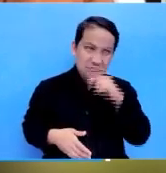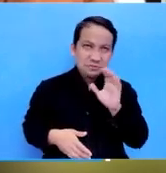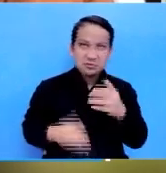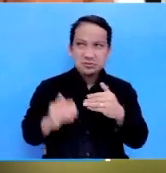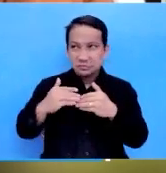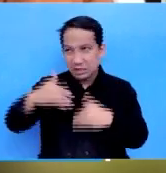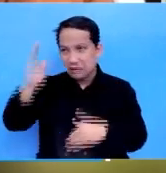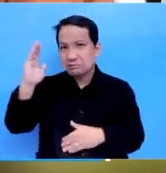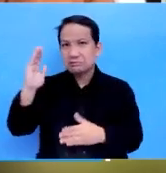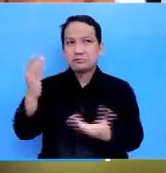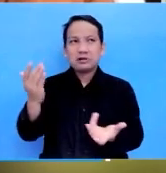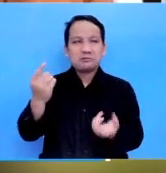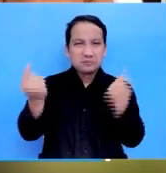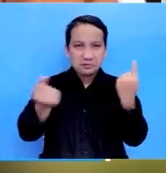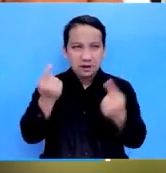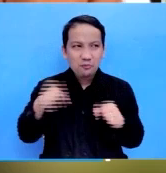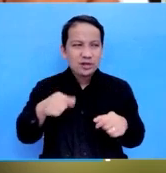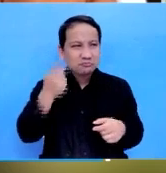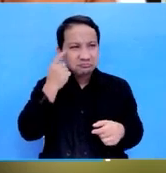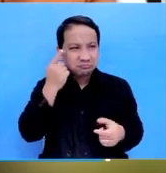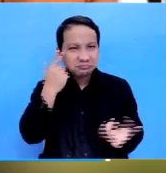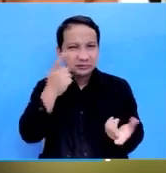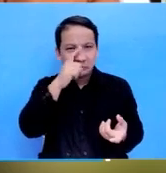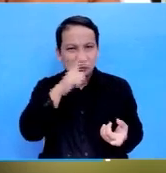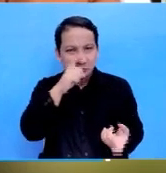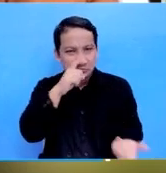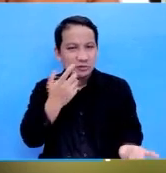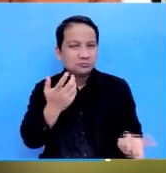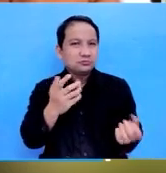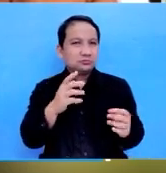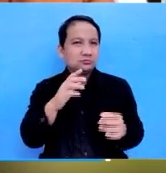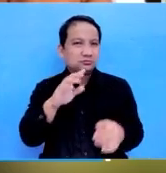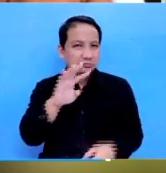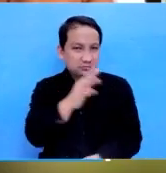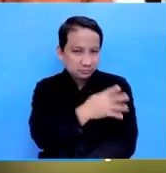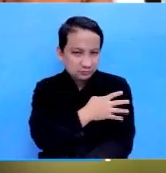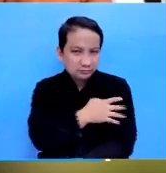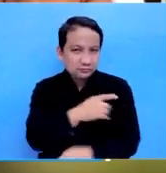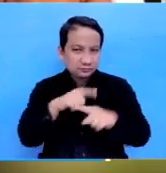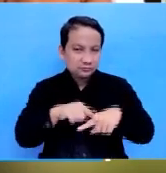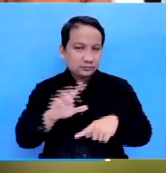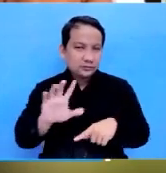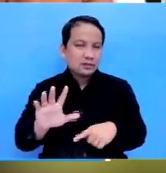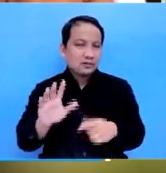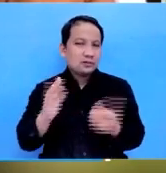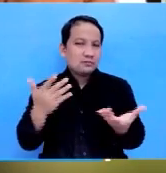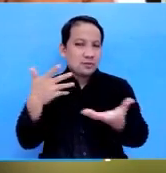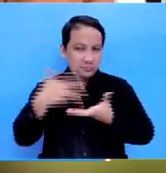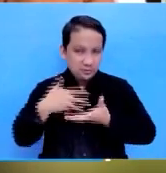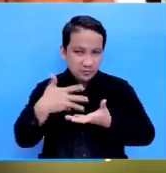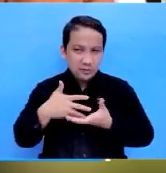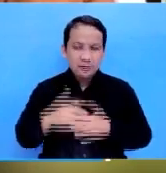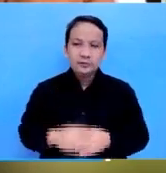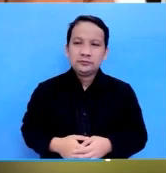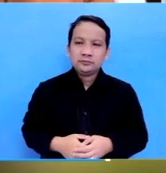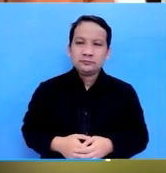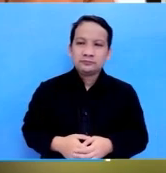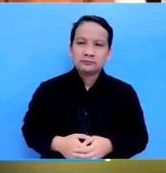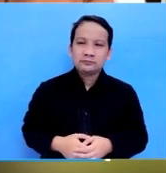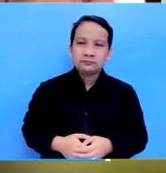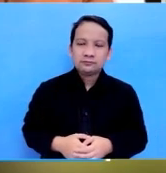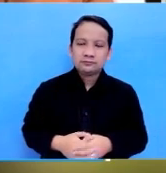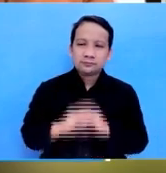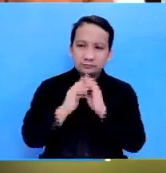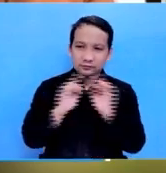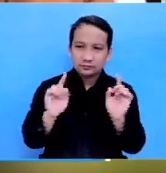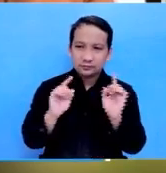that they could consider. Of course, it depends on yung studies nila. But that being said, Gretchen,